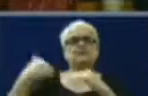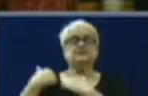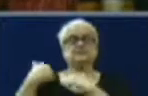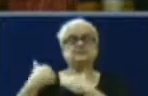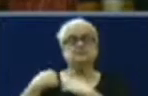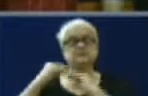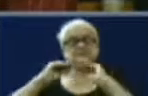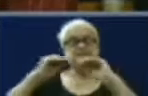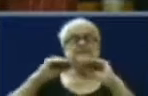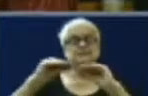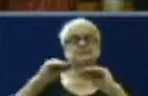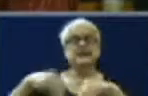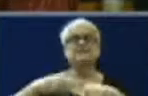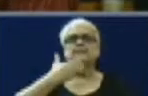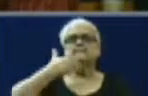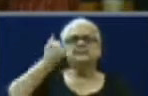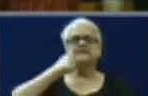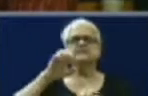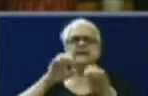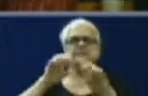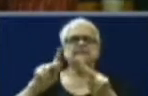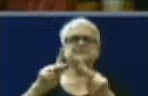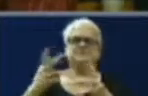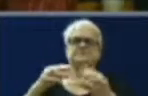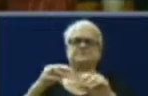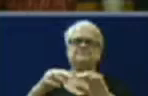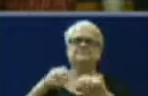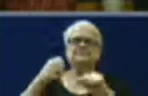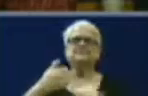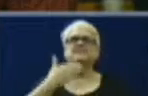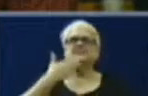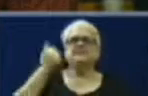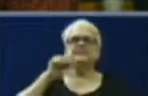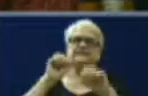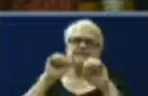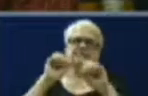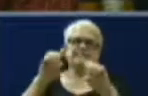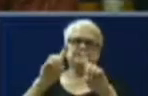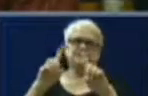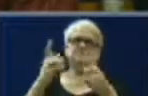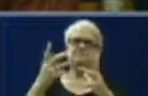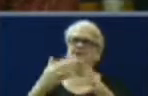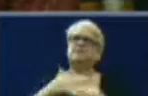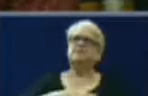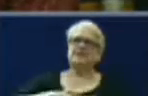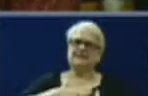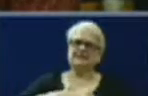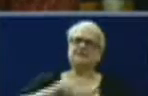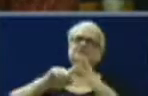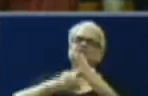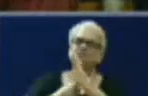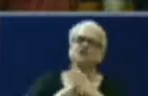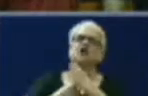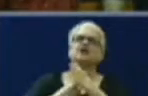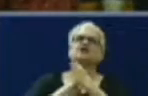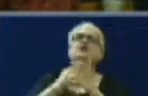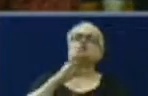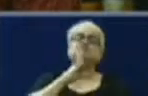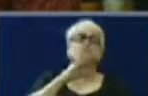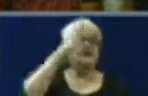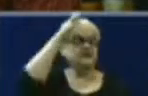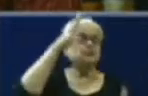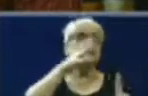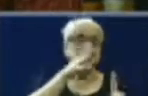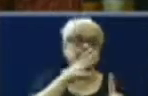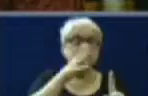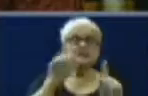the best education possible deserve far better than that to which they have been abandoned. Please start talking to parents like